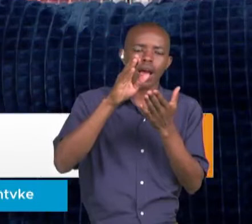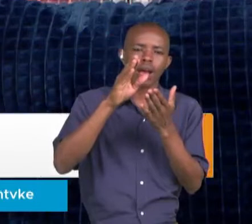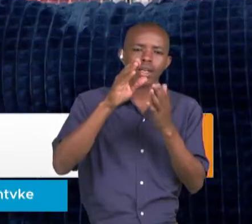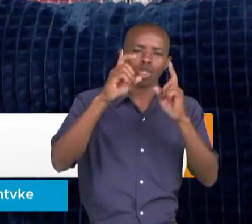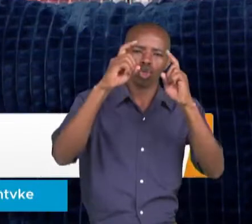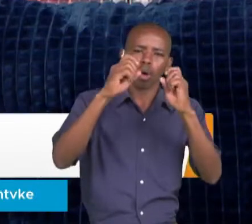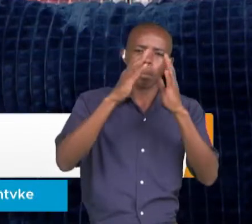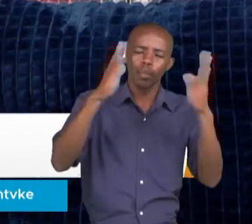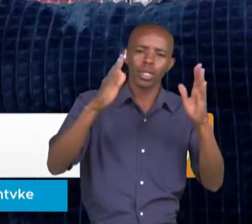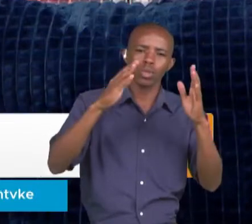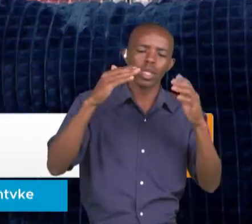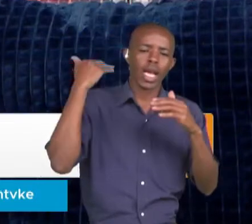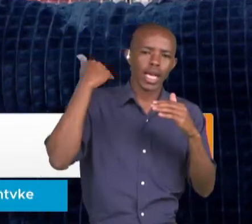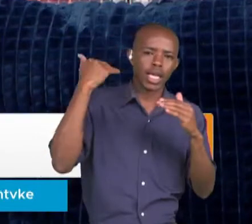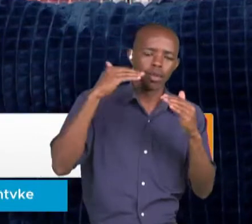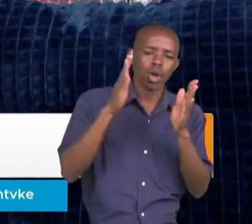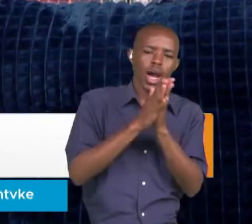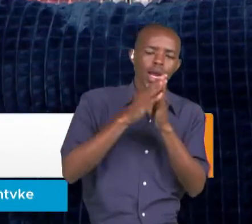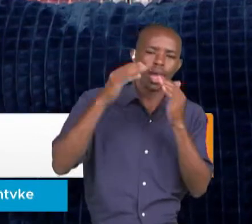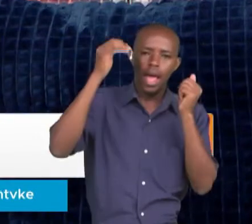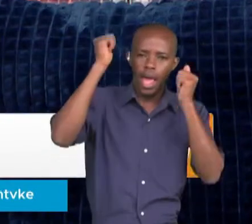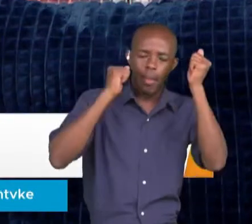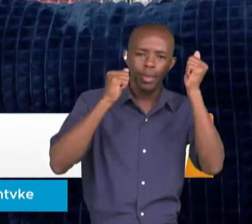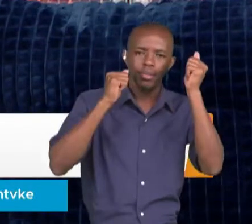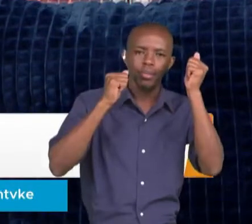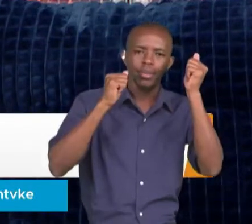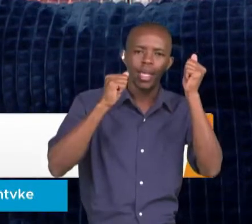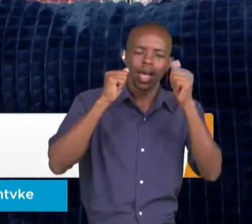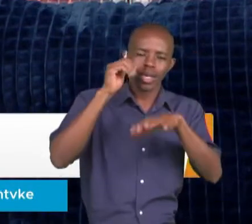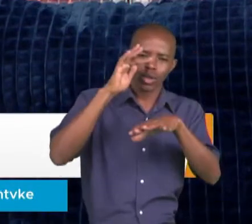these thugs and these ragtag armies that,